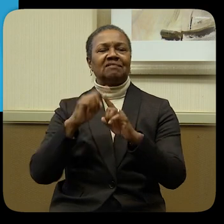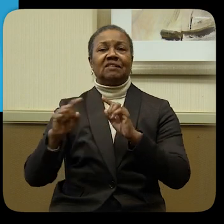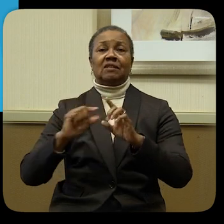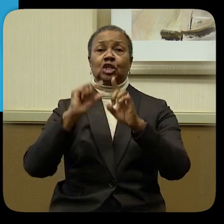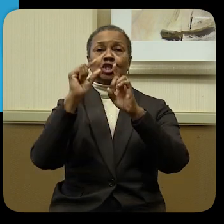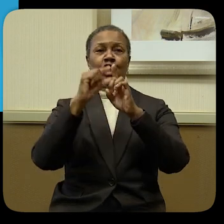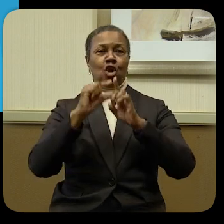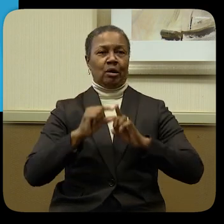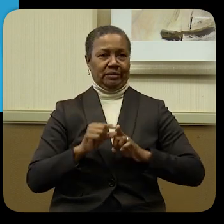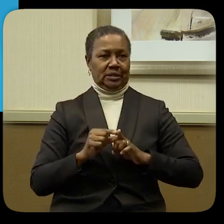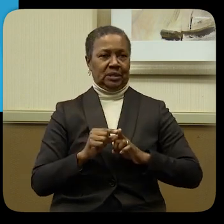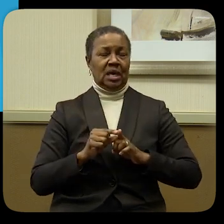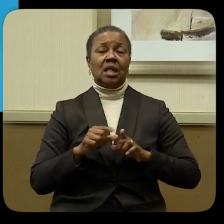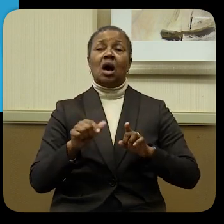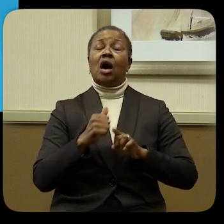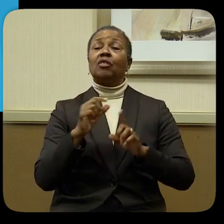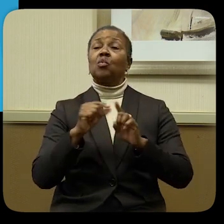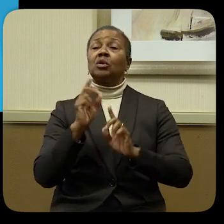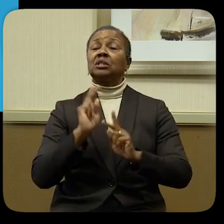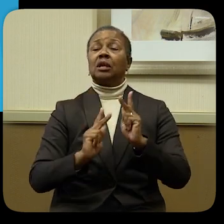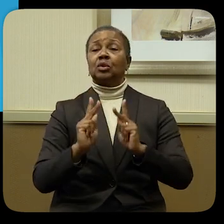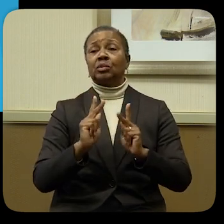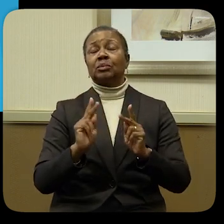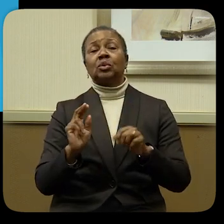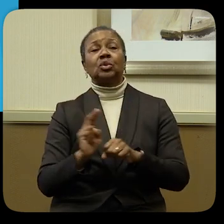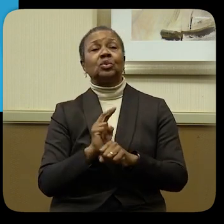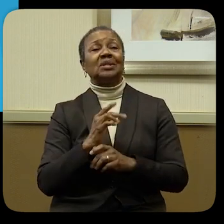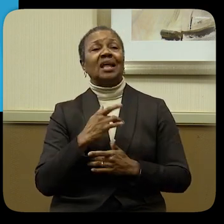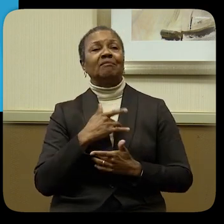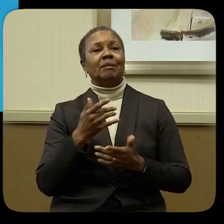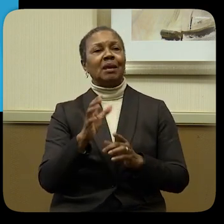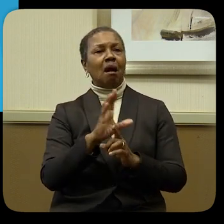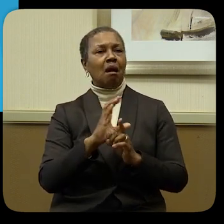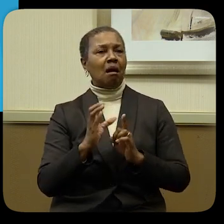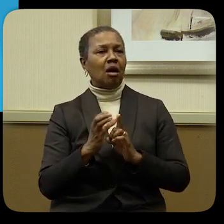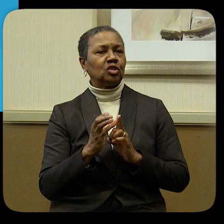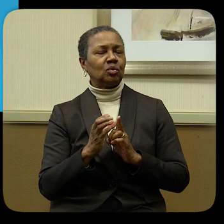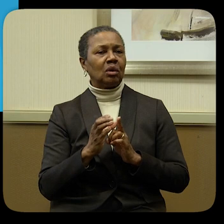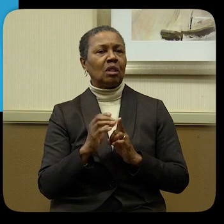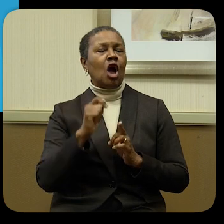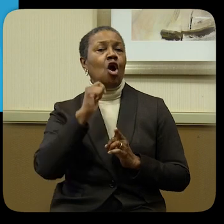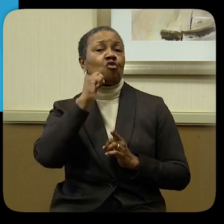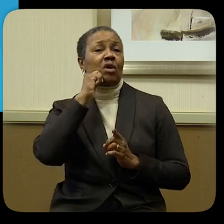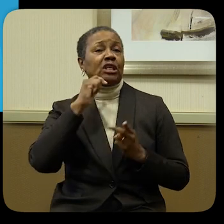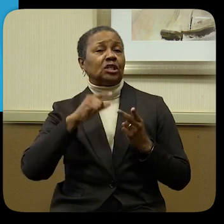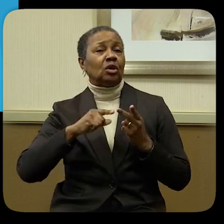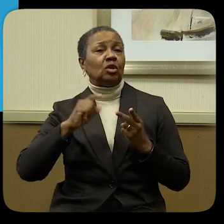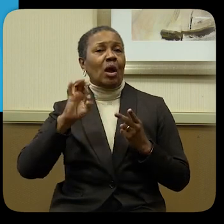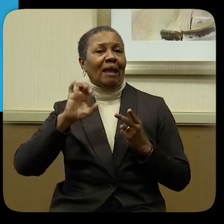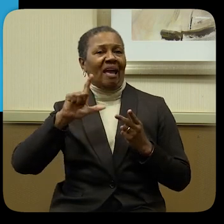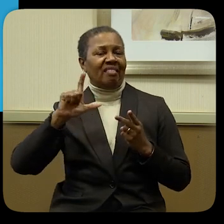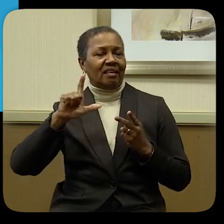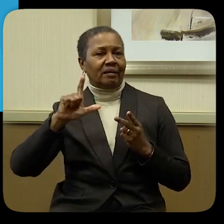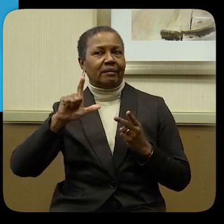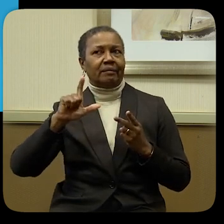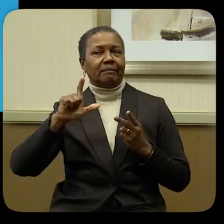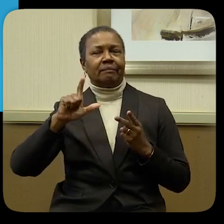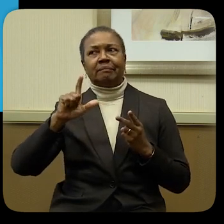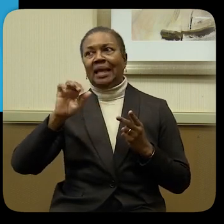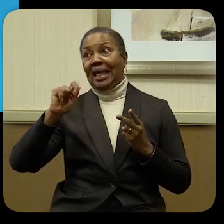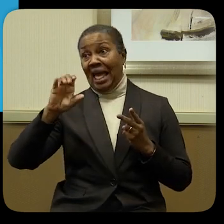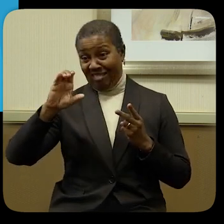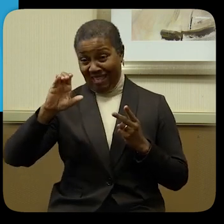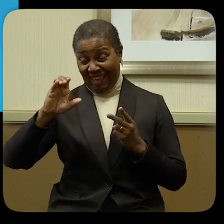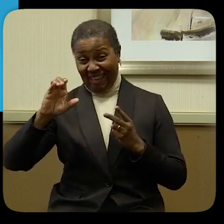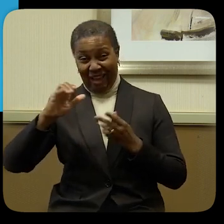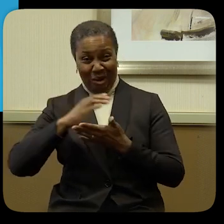And there are other words that people use that also may have a cultural, racial, or ethnic component to them as well. So